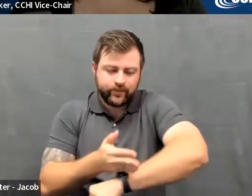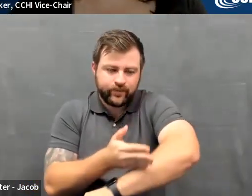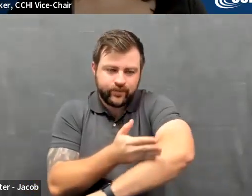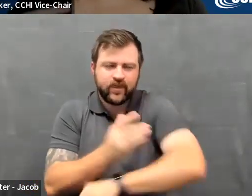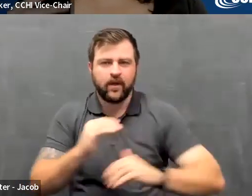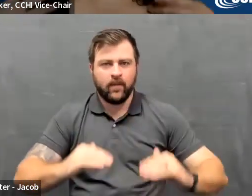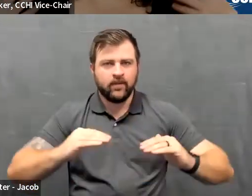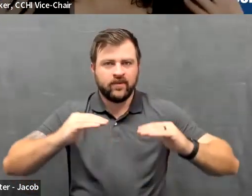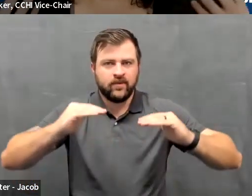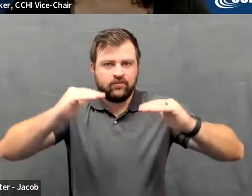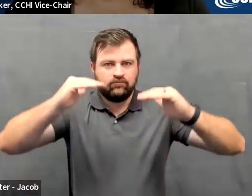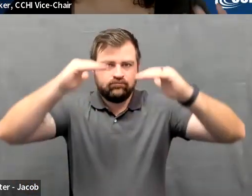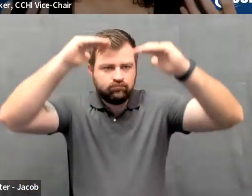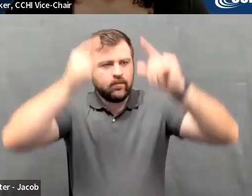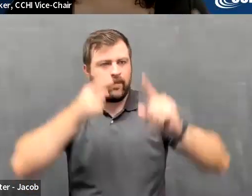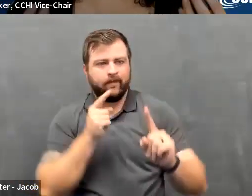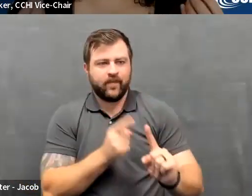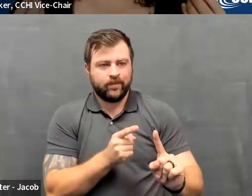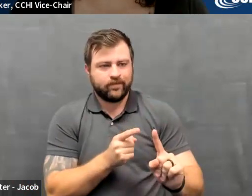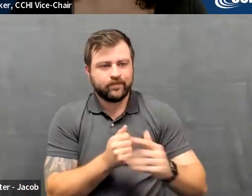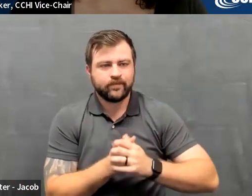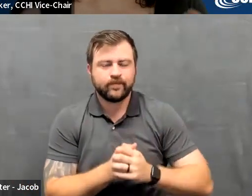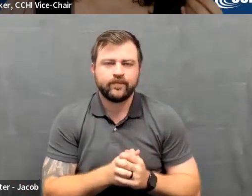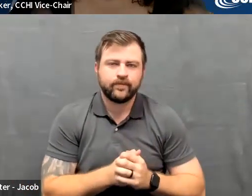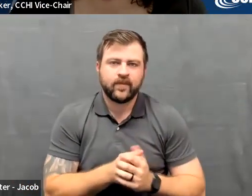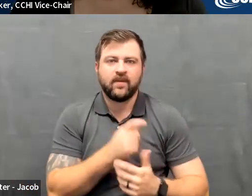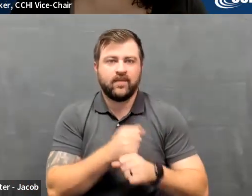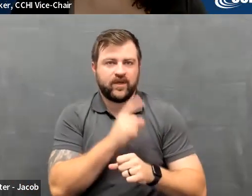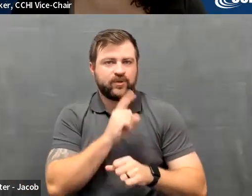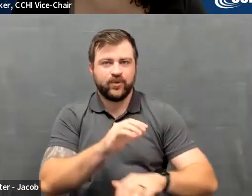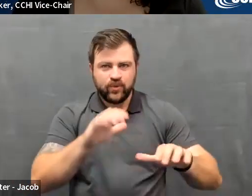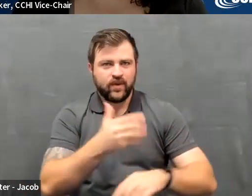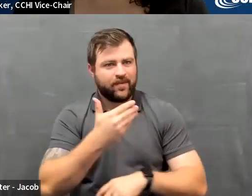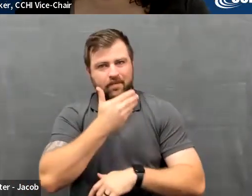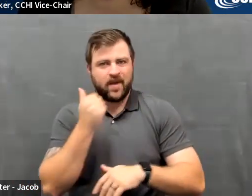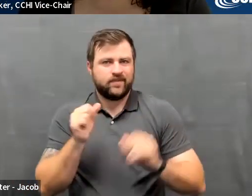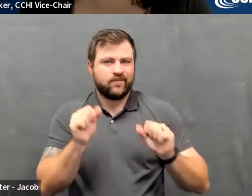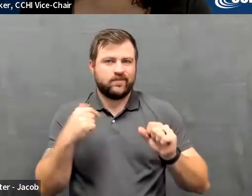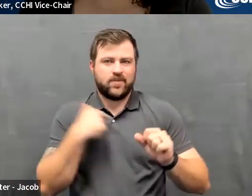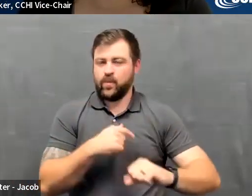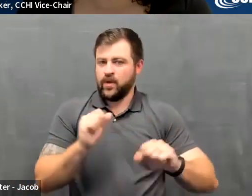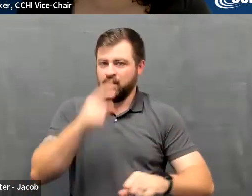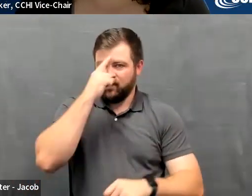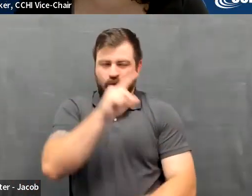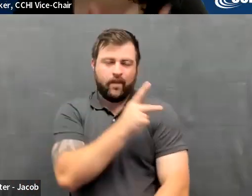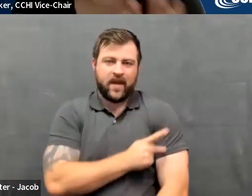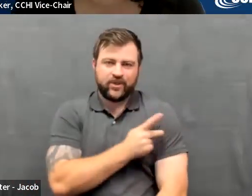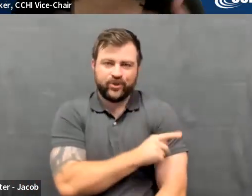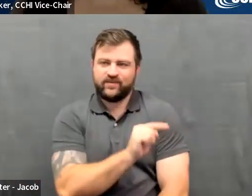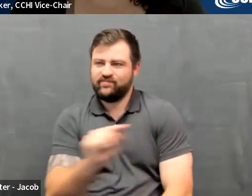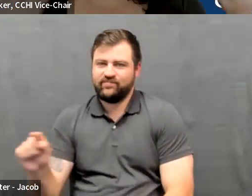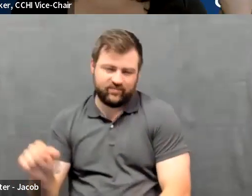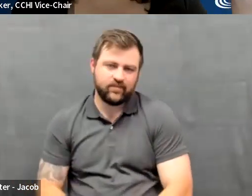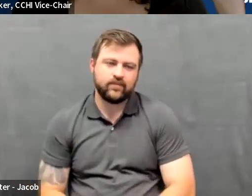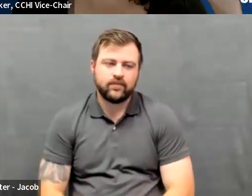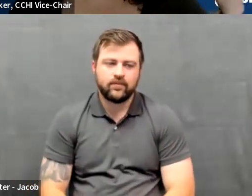raising the bar, and doing the absolute best we can for our patients. And